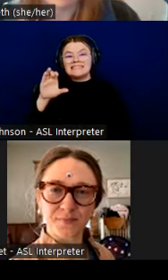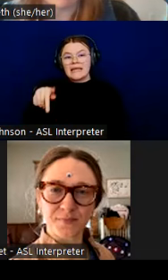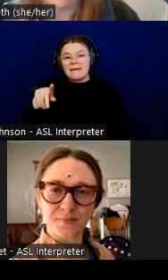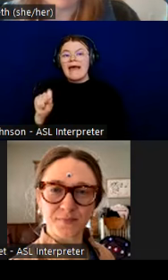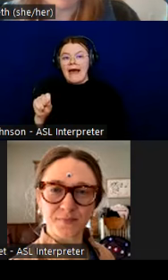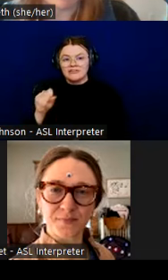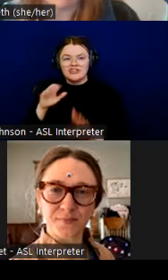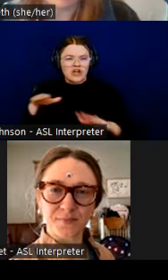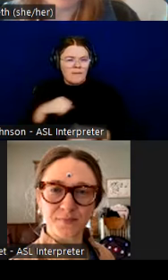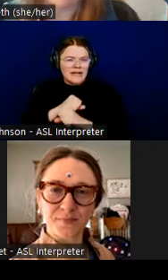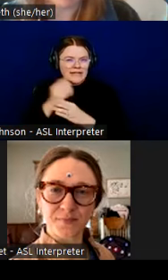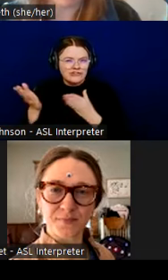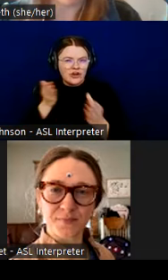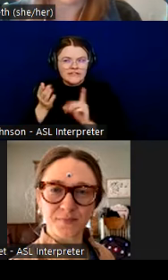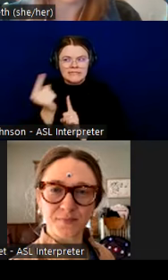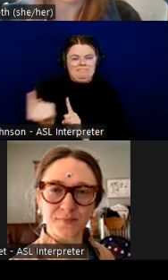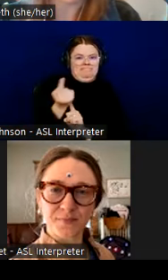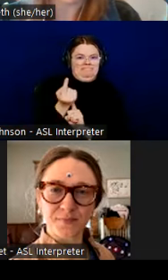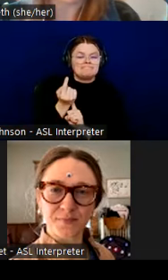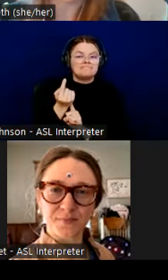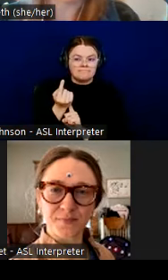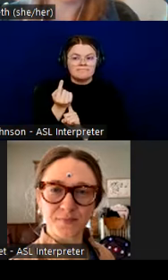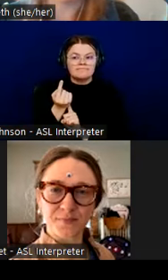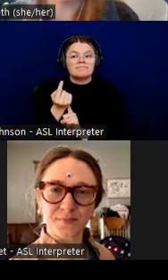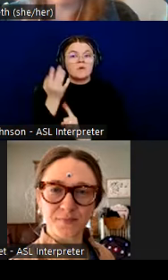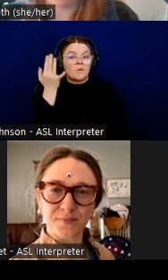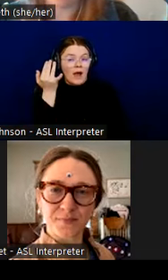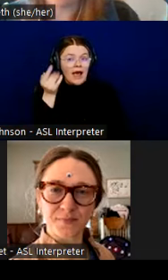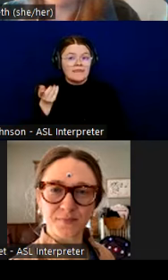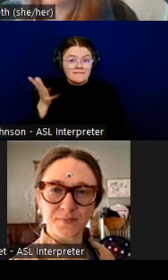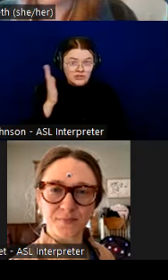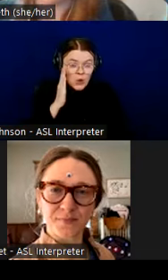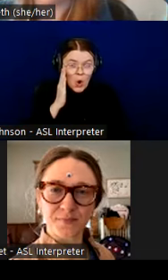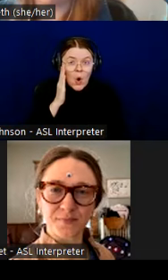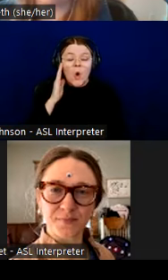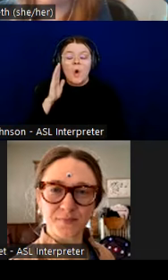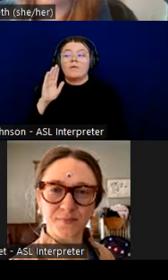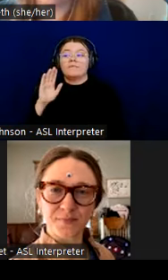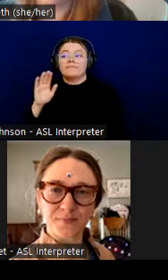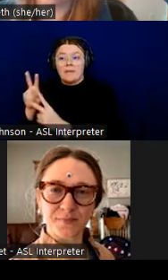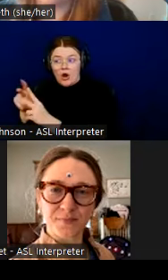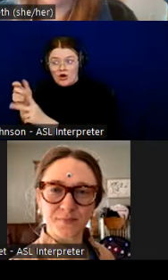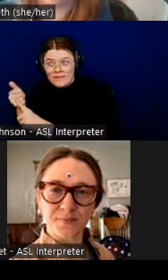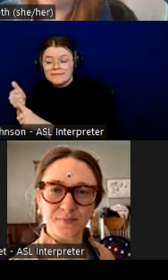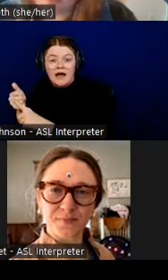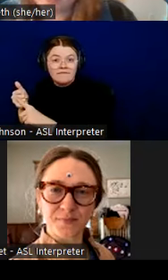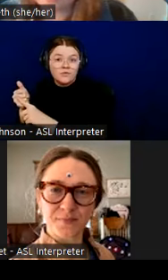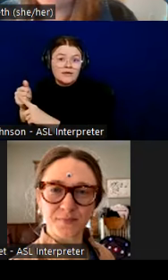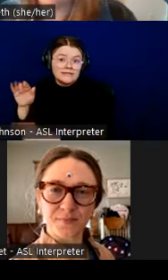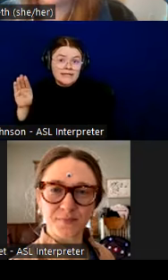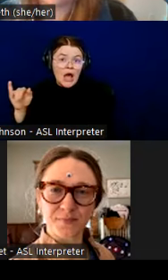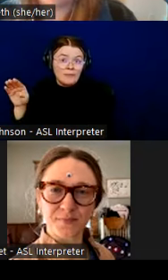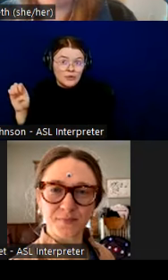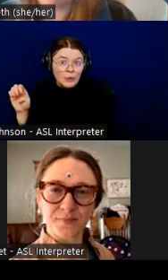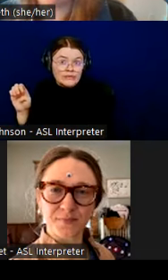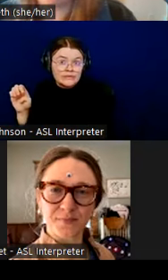Services because Child Protective Services found out that her partner had been abusing her. And her partner